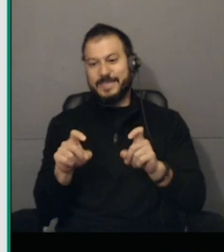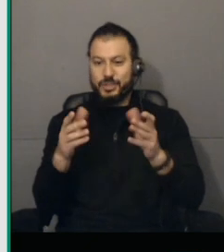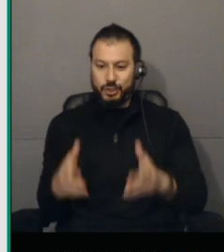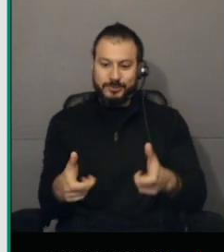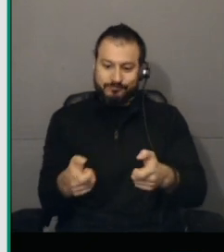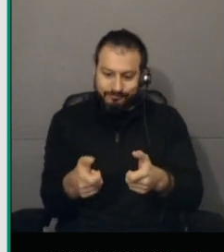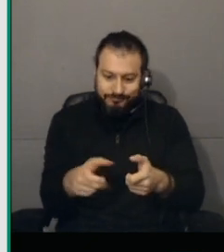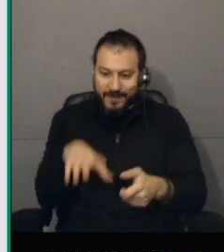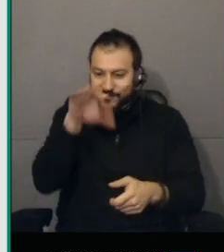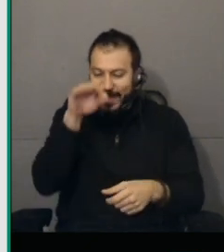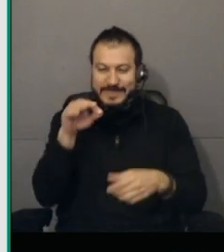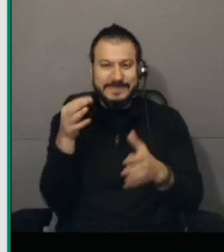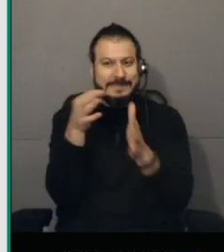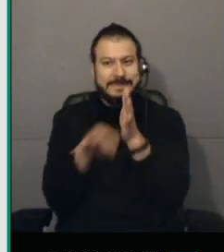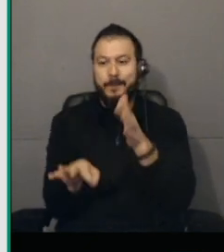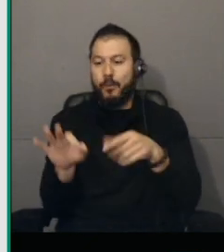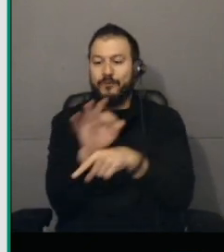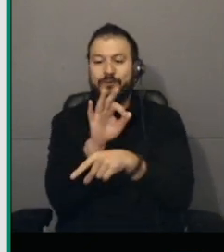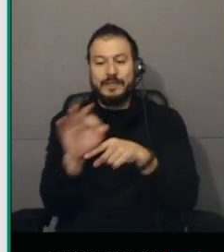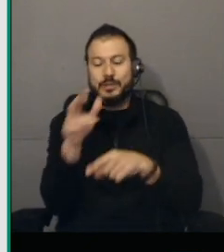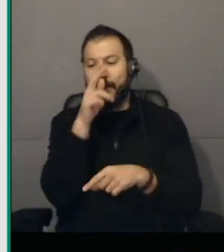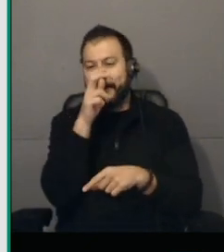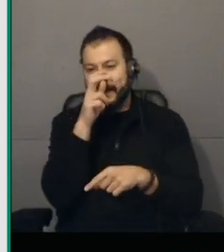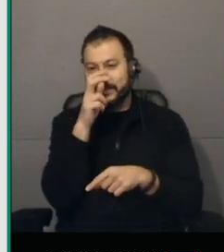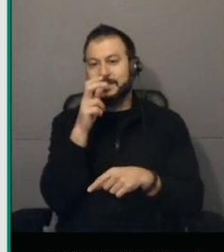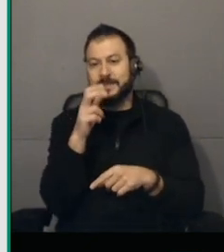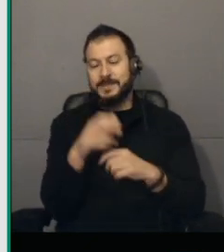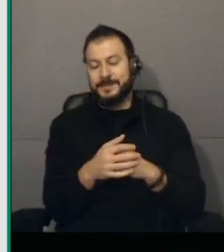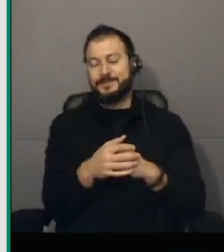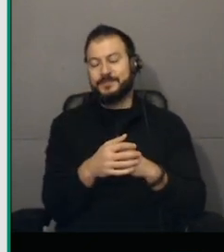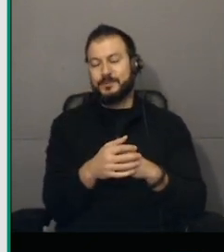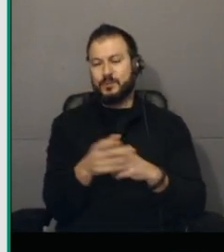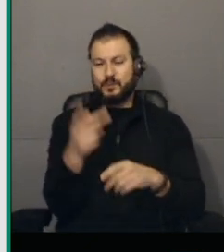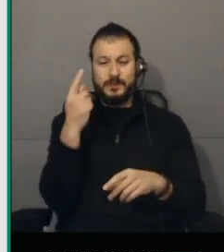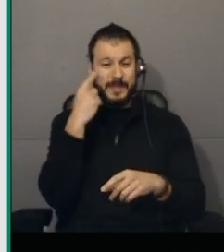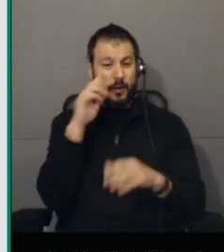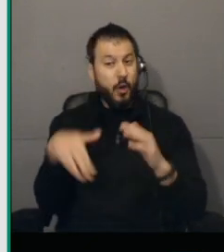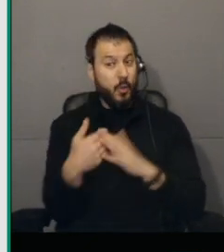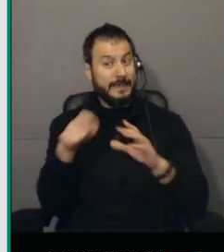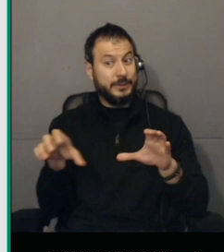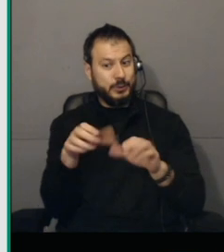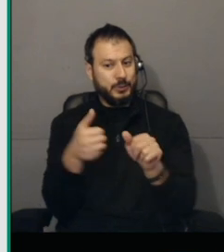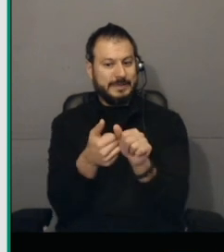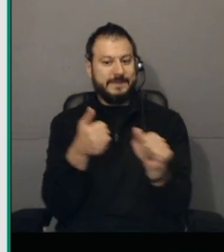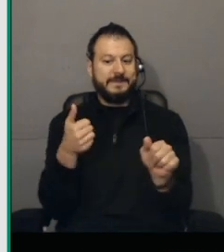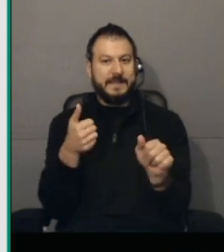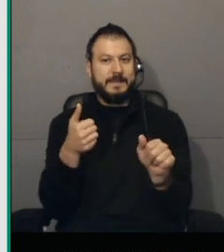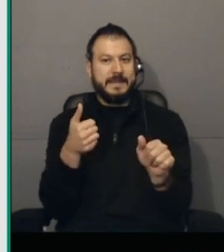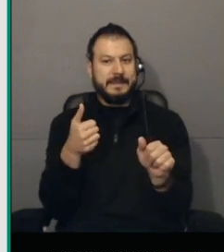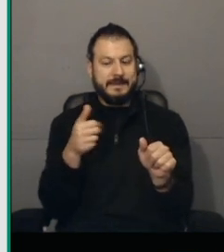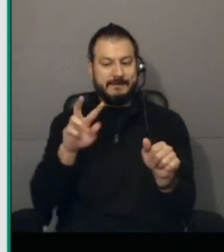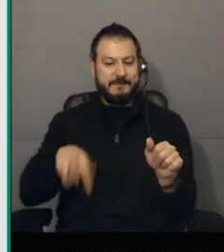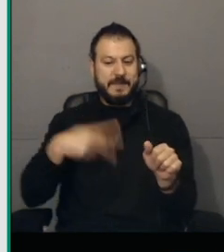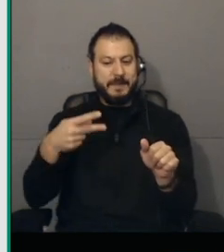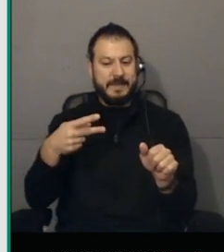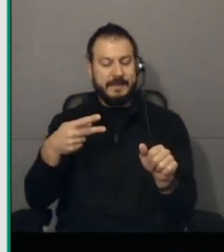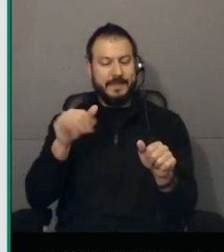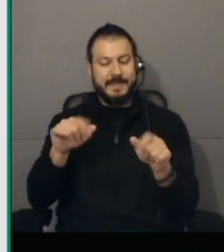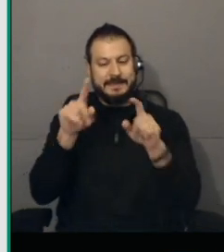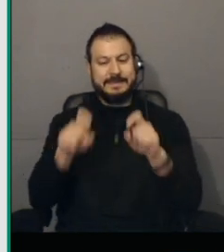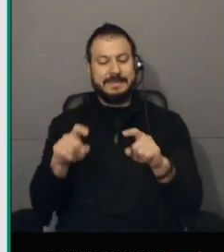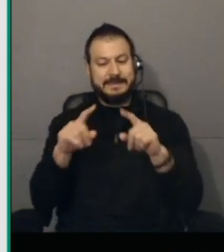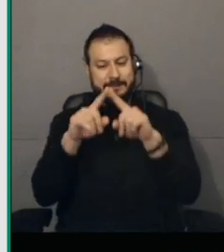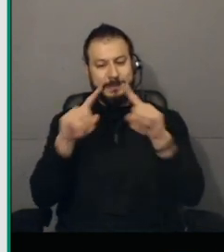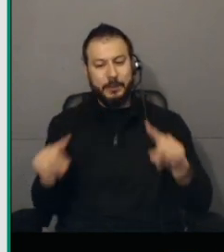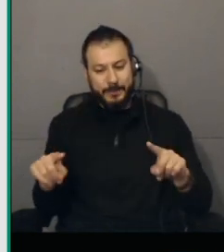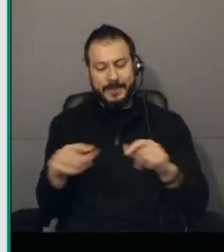find simple functional bugs. So with that in mind, you'd think all we need to do is avoid flipping the test pyramid.